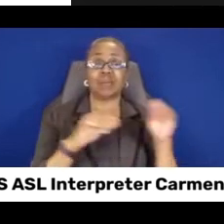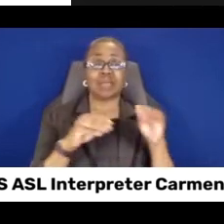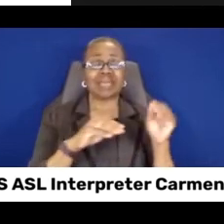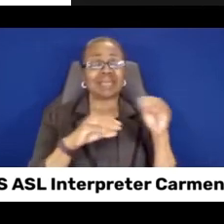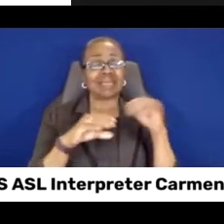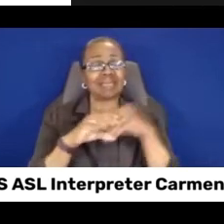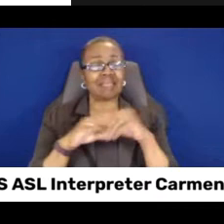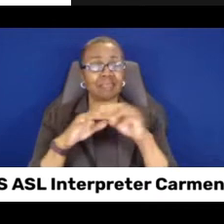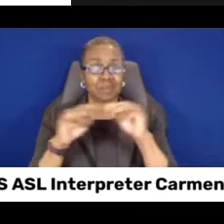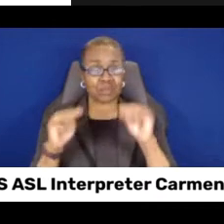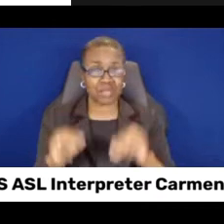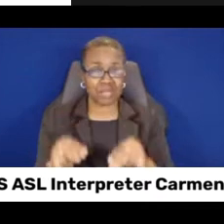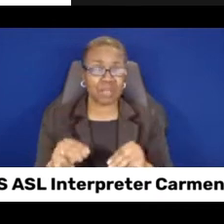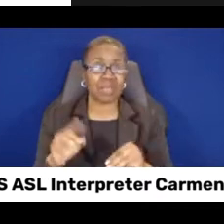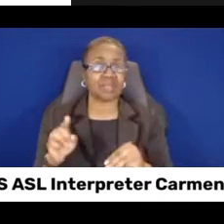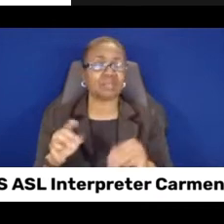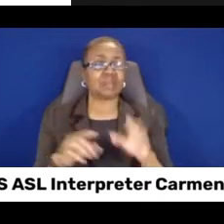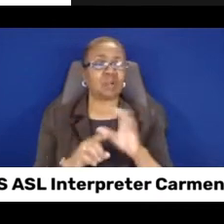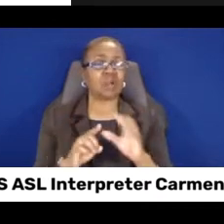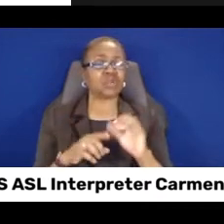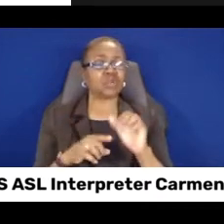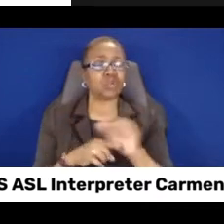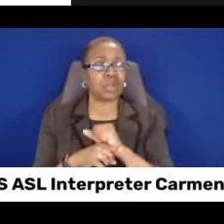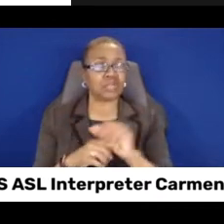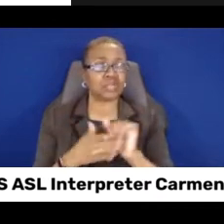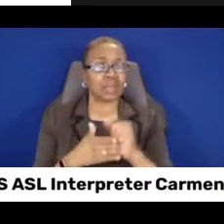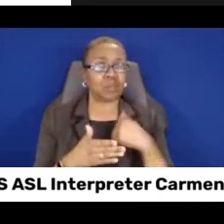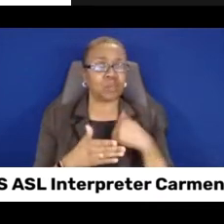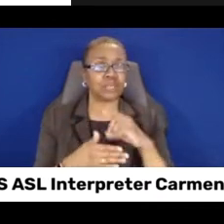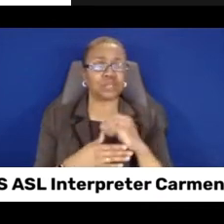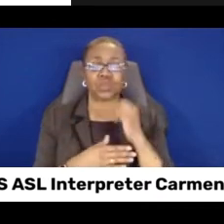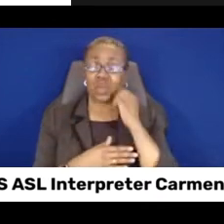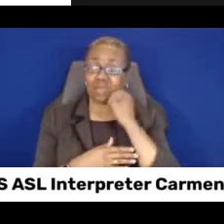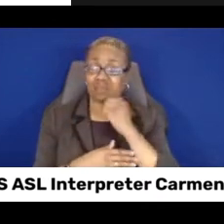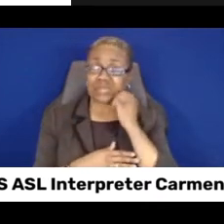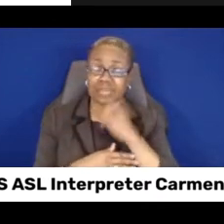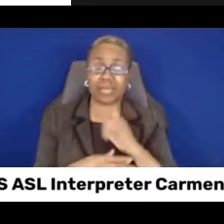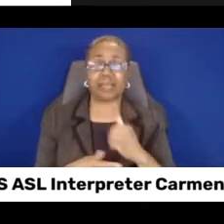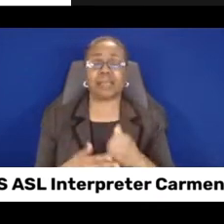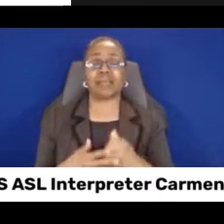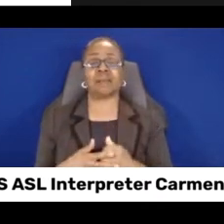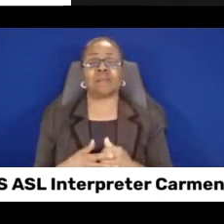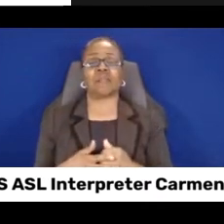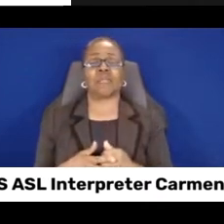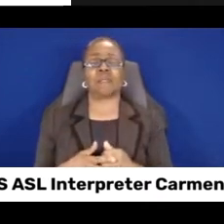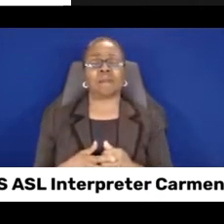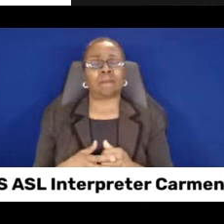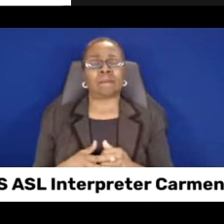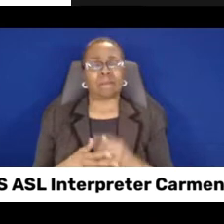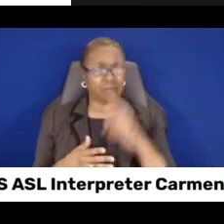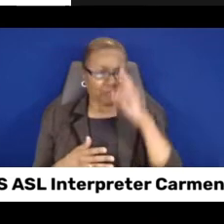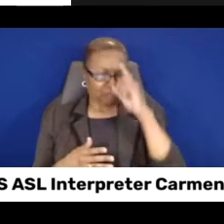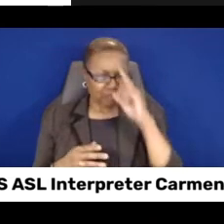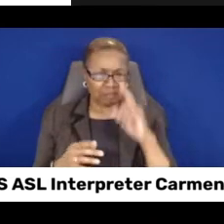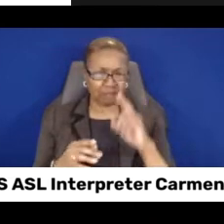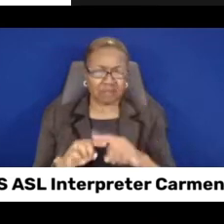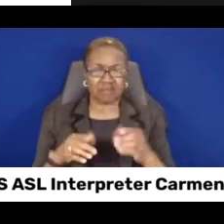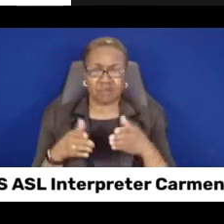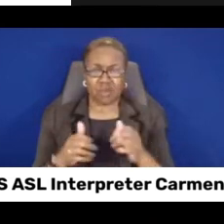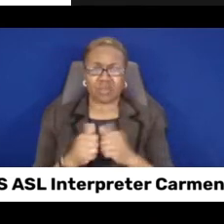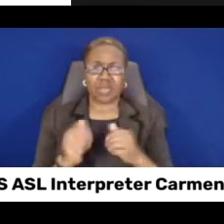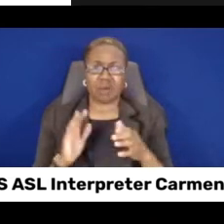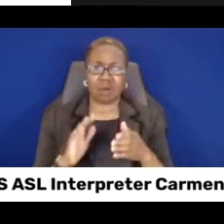these are cultural practices that we're doing every day, and just rethinking with our